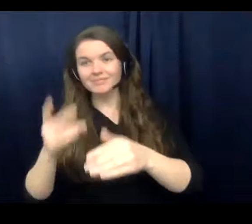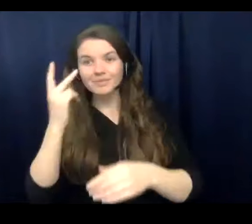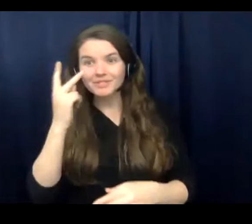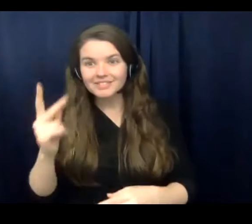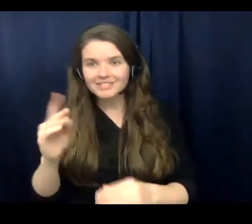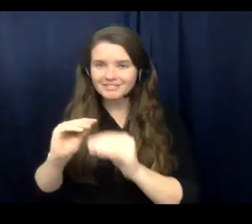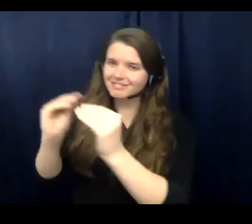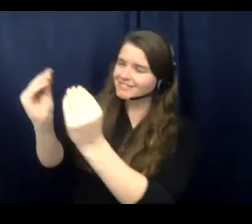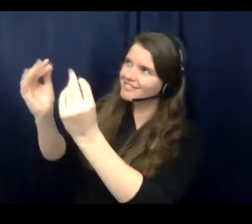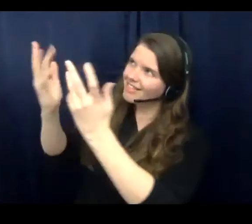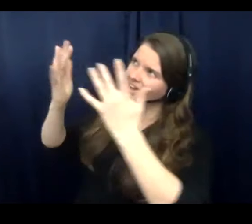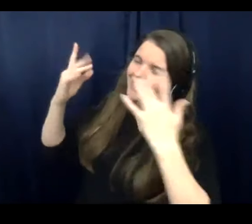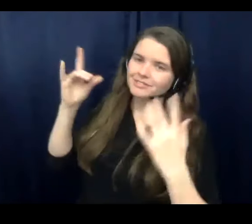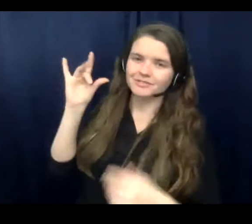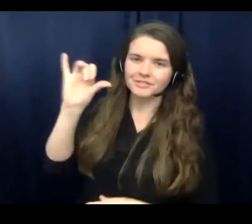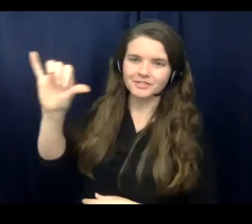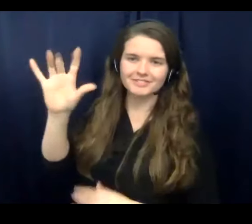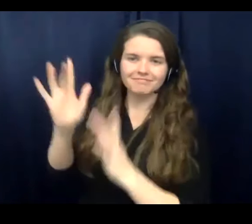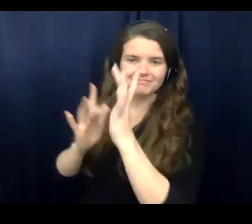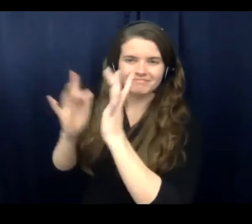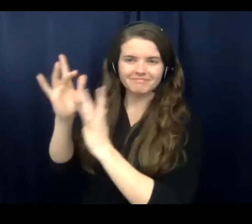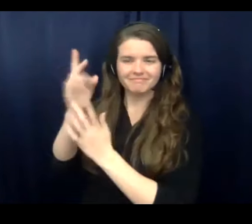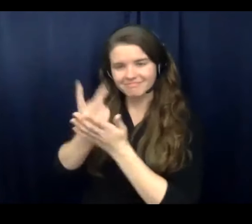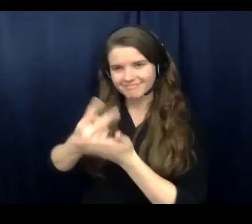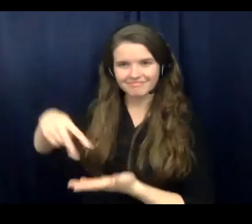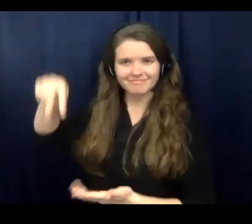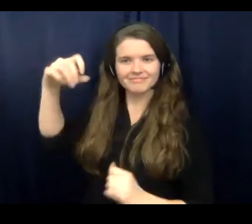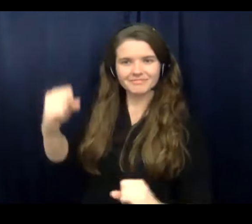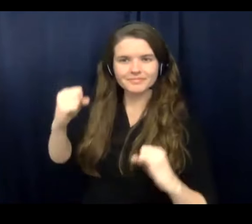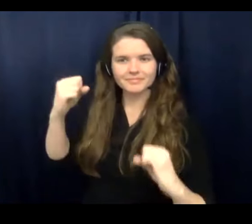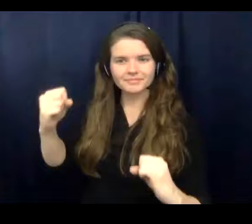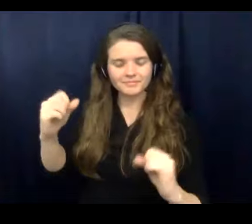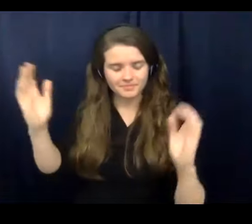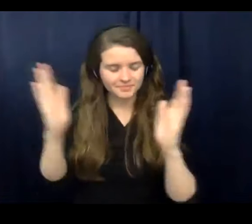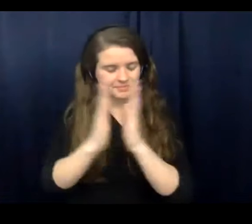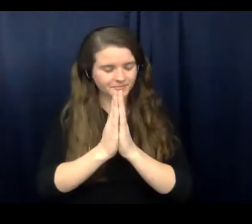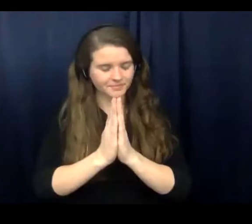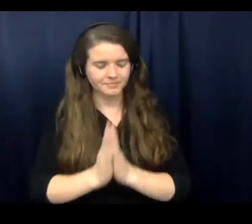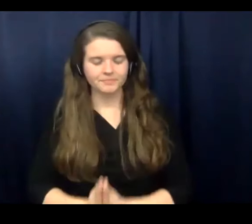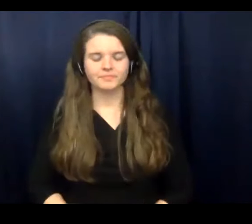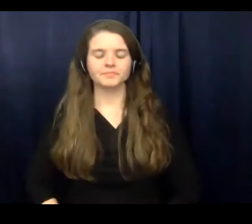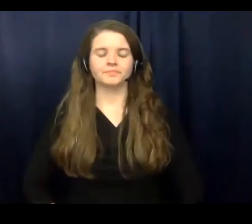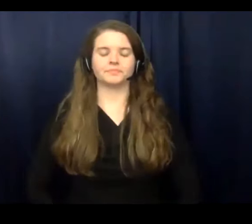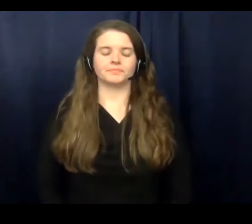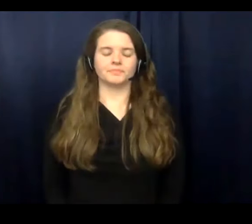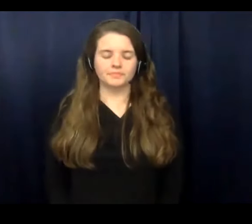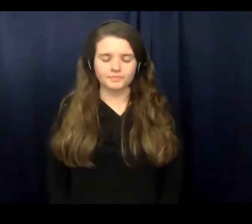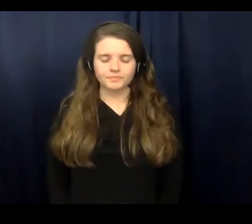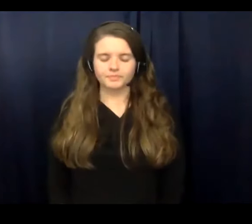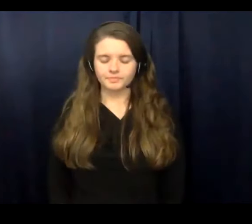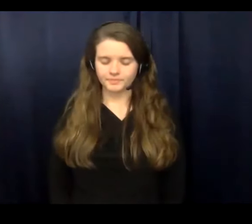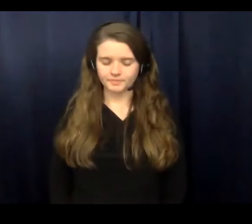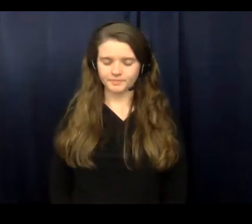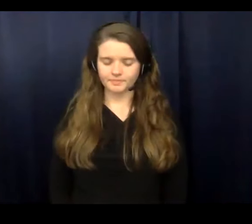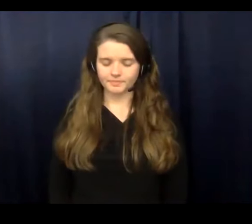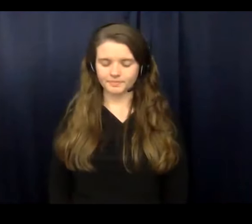shine forever, and that's Jesus and his resurrection power. So let's just bow as we pray and close this morning. So Father